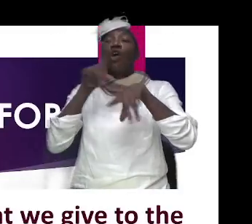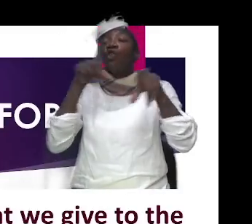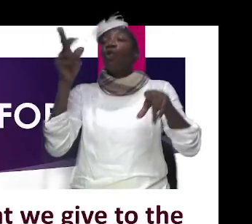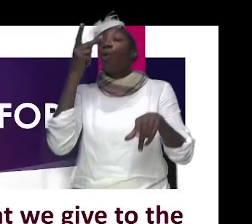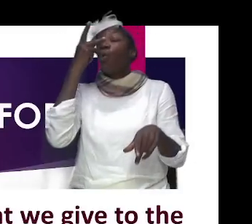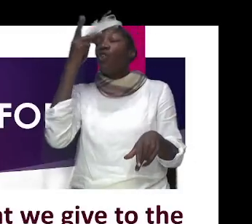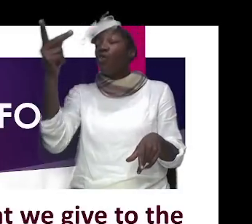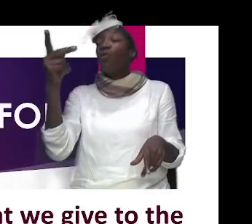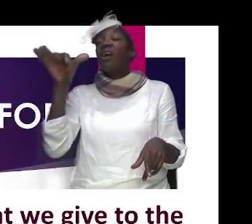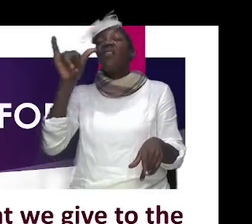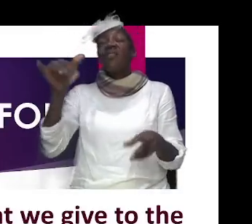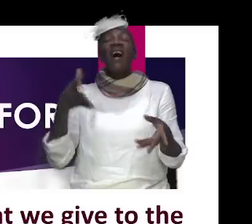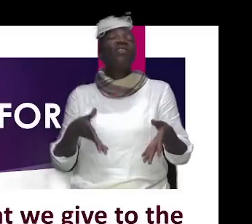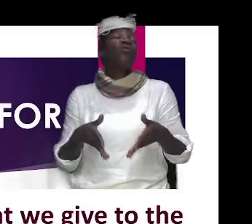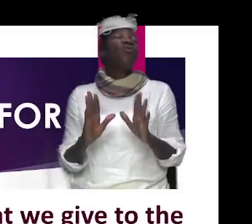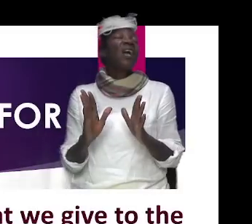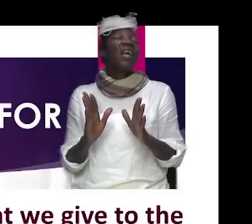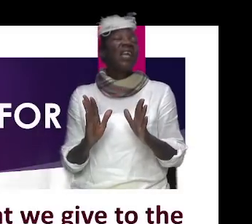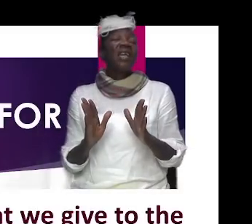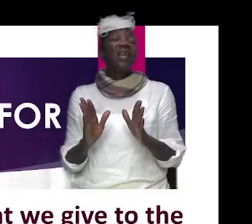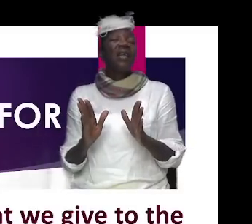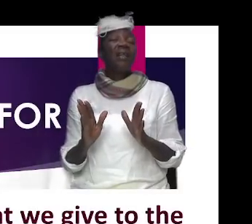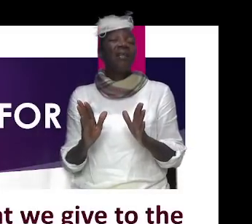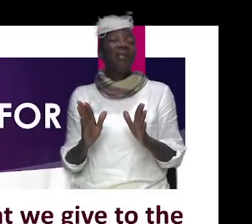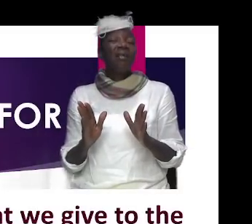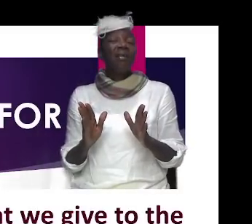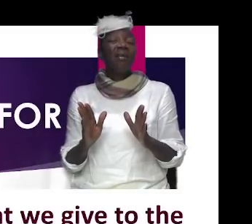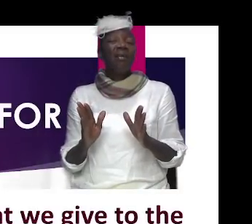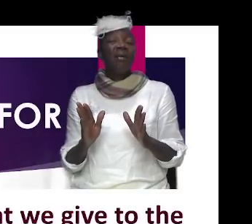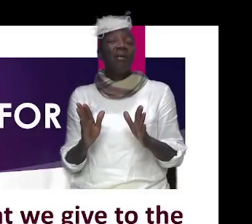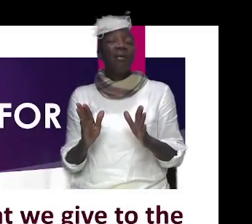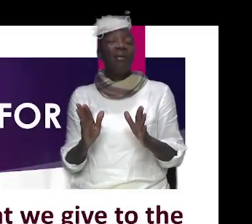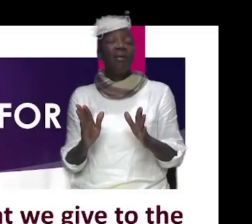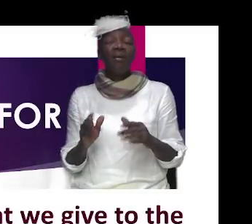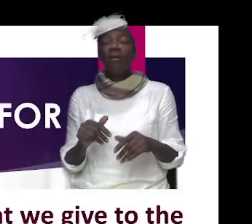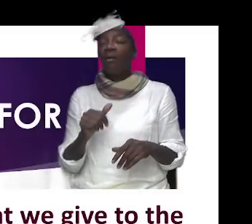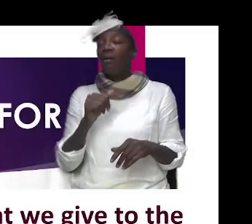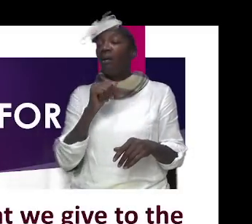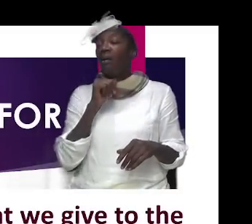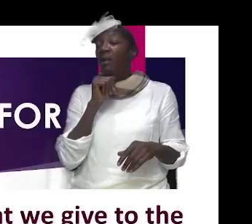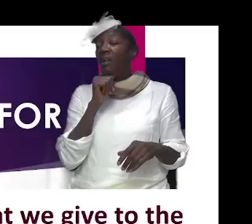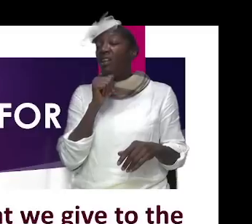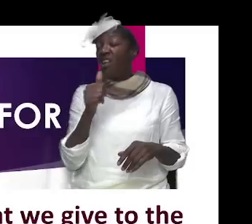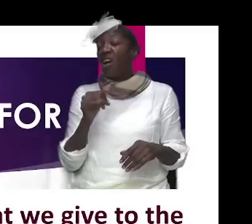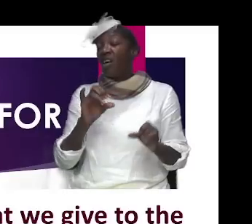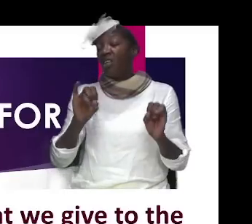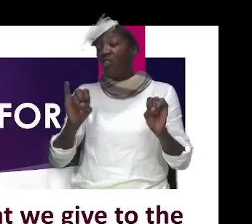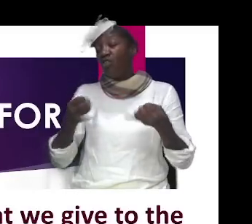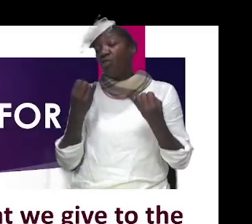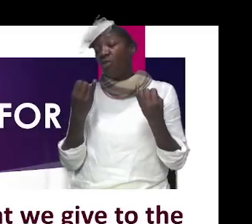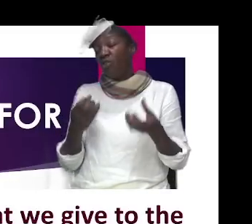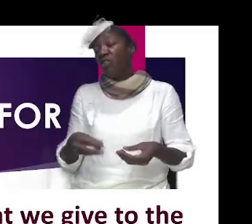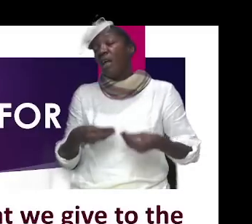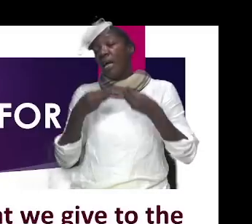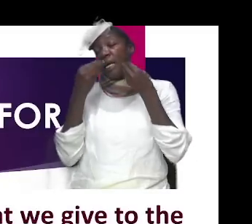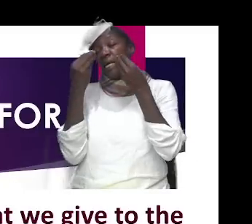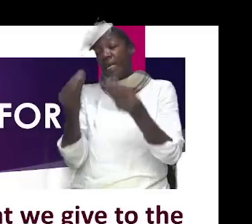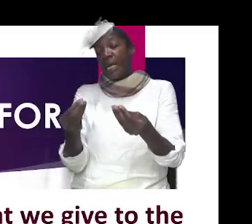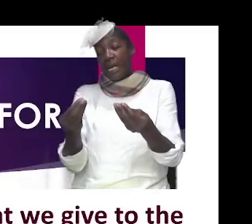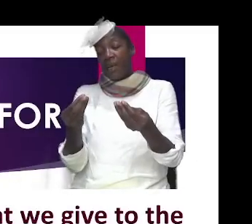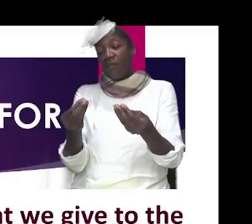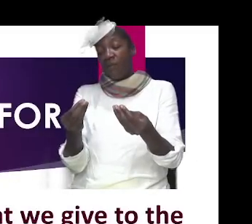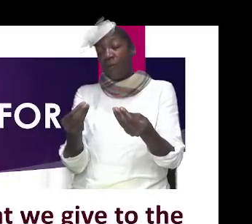way. Remember, we said earlier, what is important, you know, is not just that we give, because you can have a person that